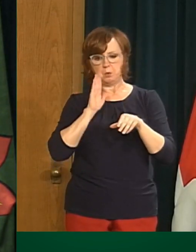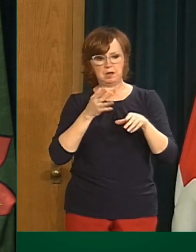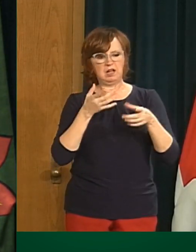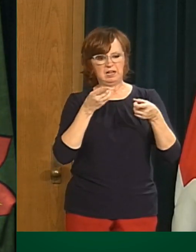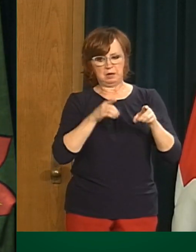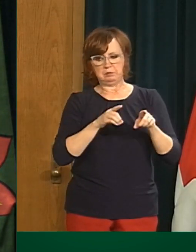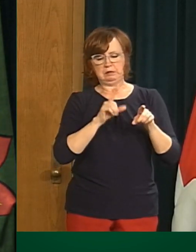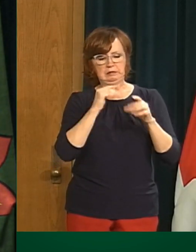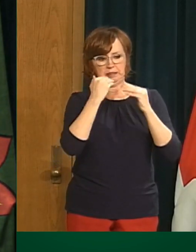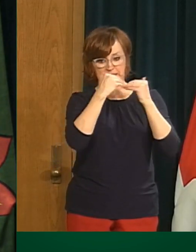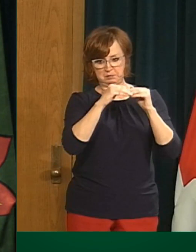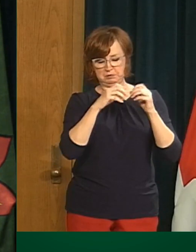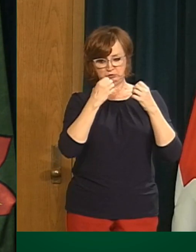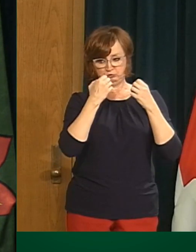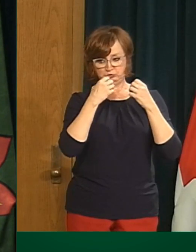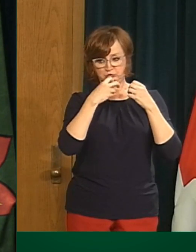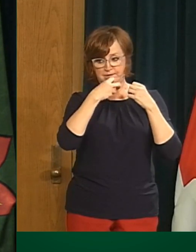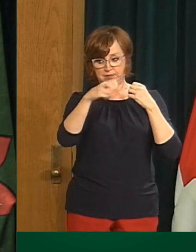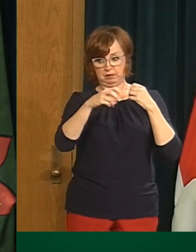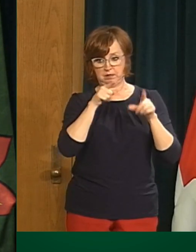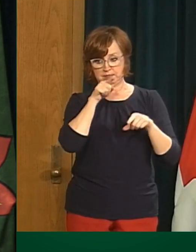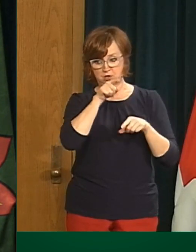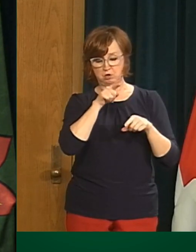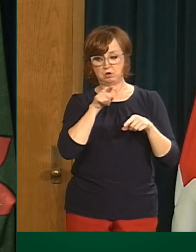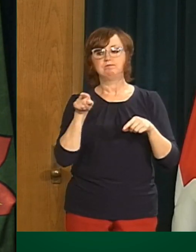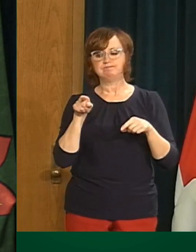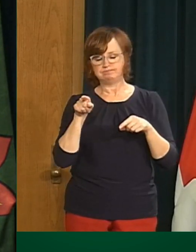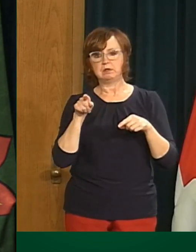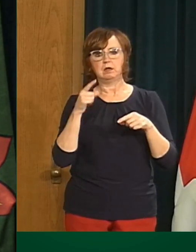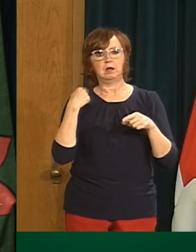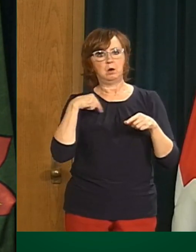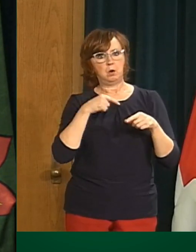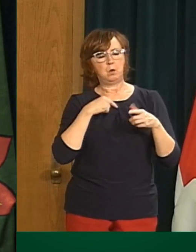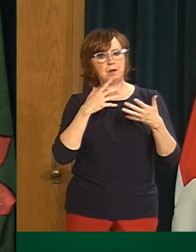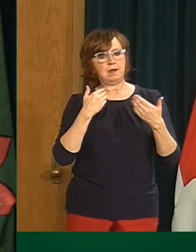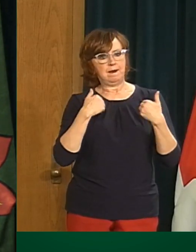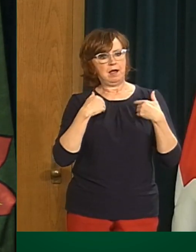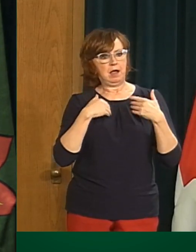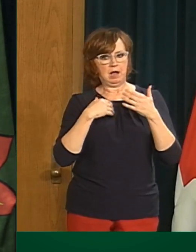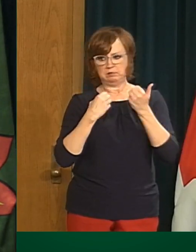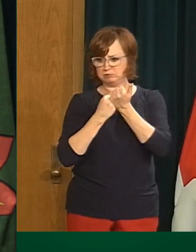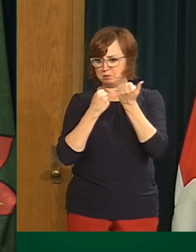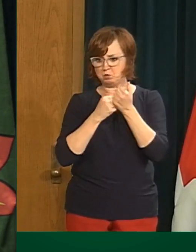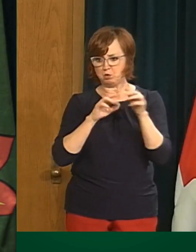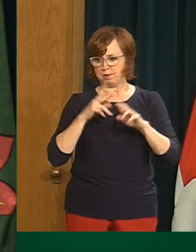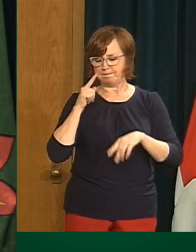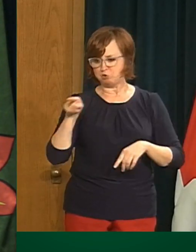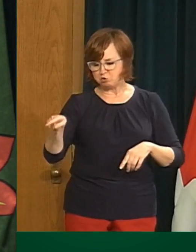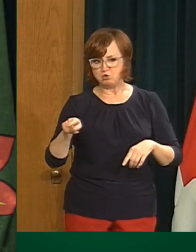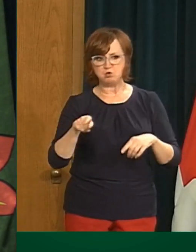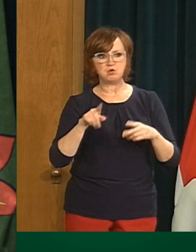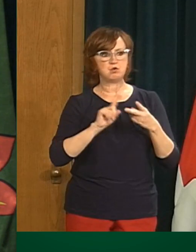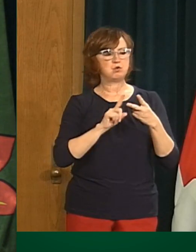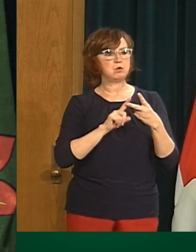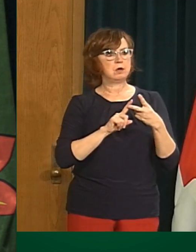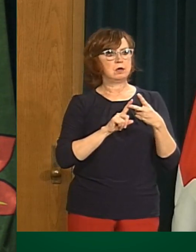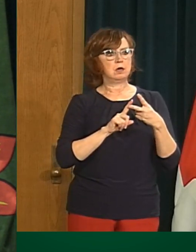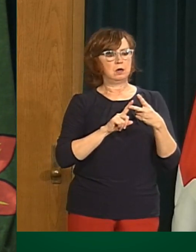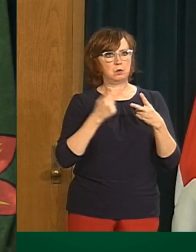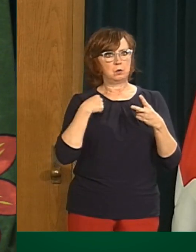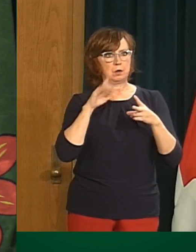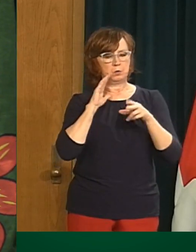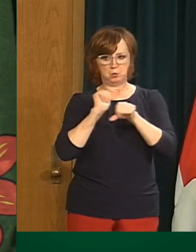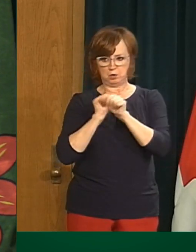so there's a number of supports that we have committed to up until today, and there's a number of supports that we are working with